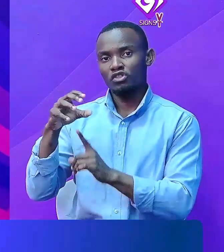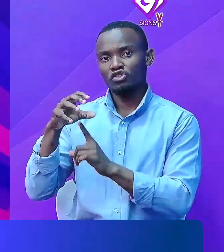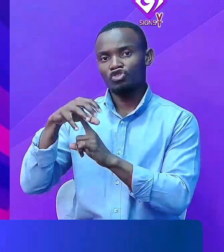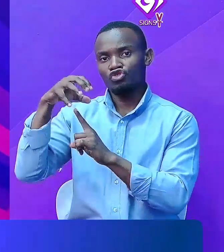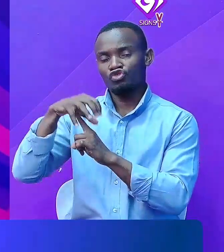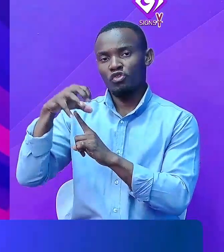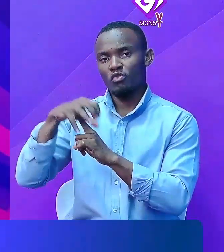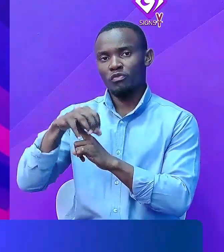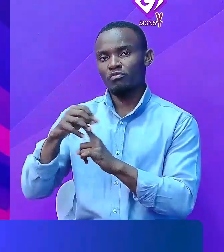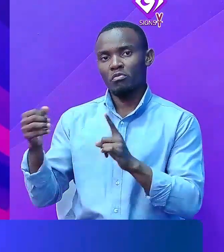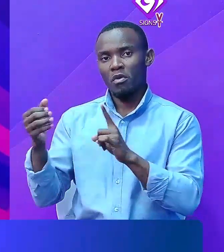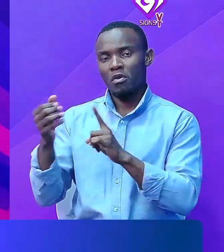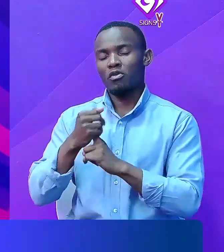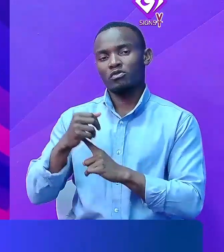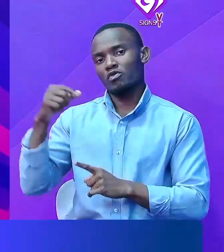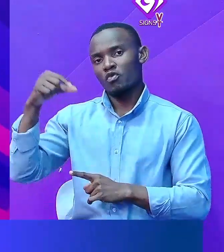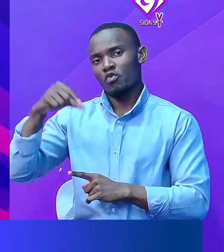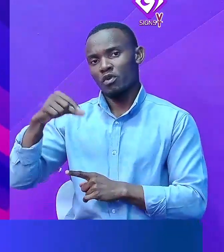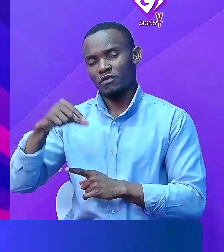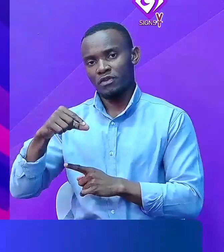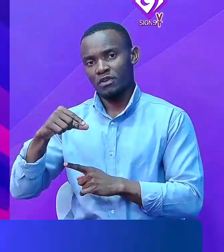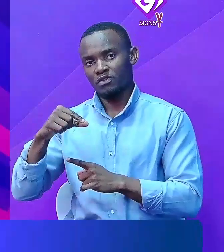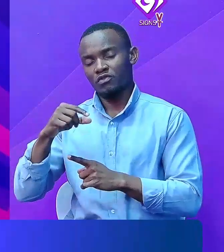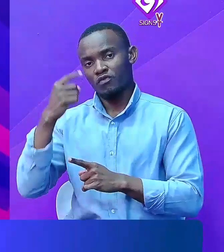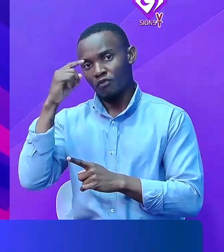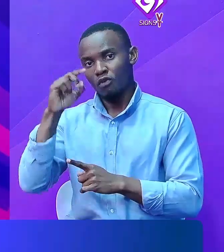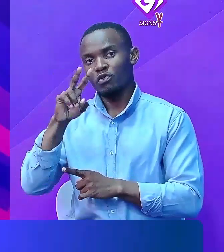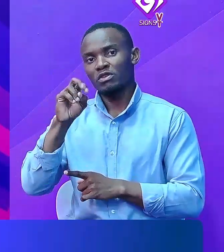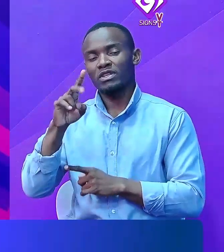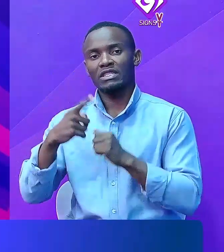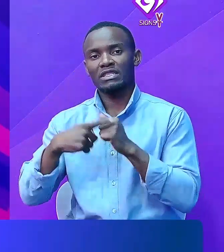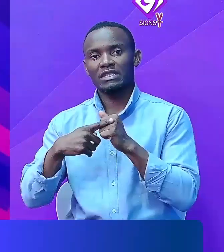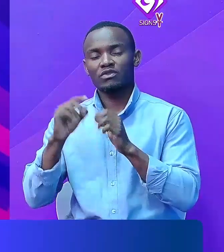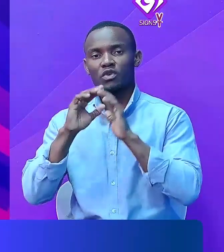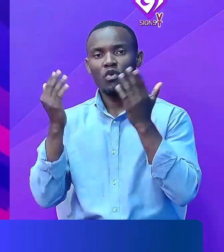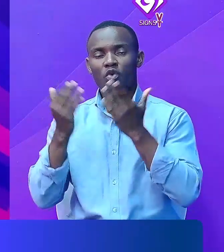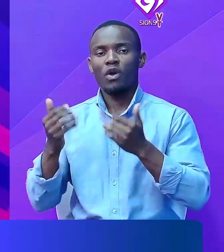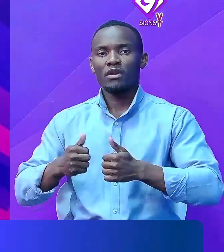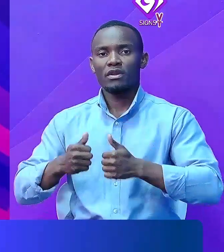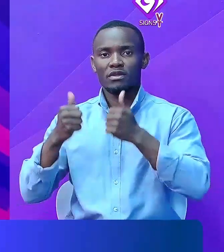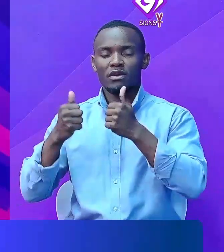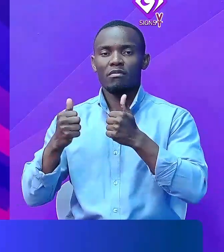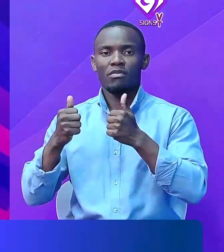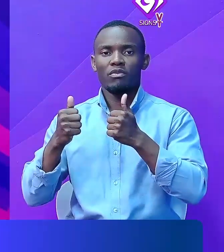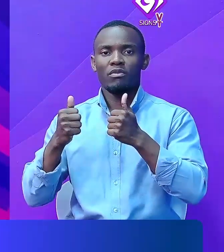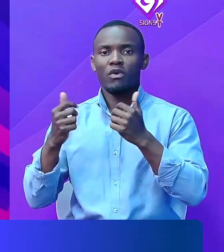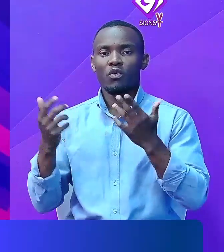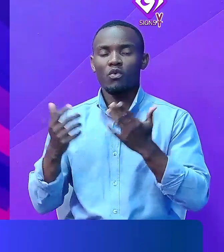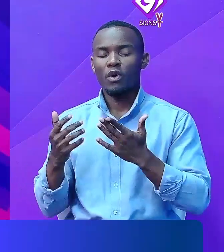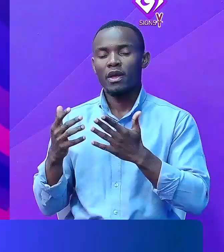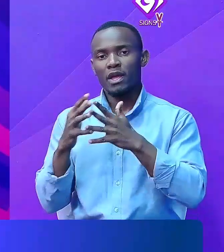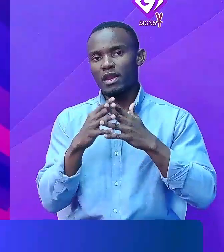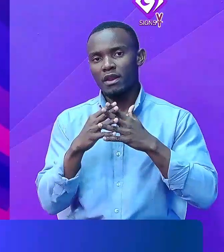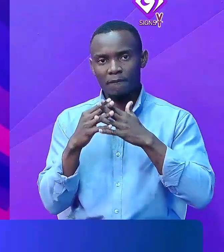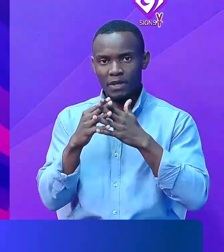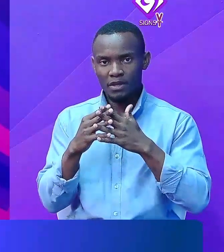their place in the 2026 FIFA World Cup extravaganza in the US, Mexico, and Canada with a commanding 3-0